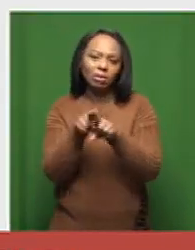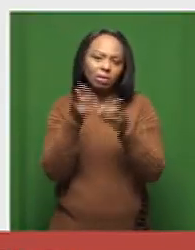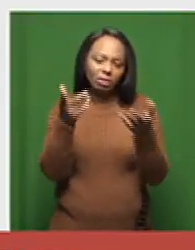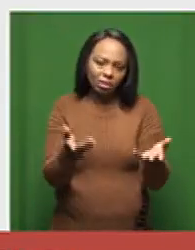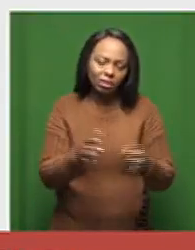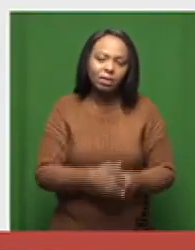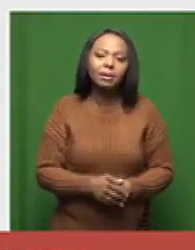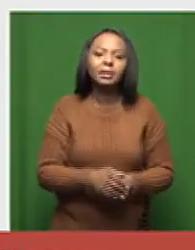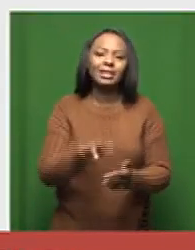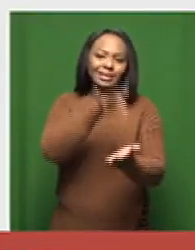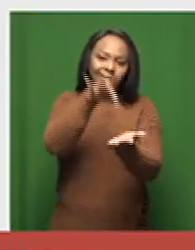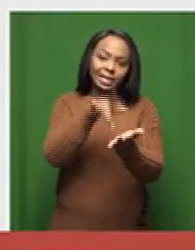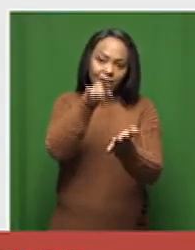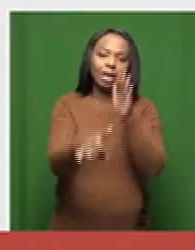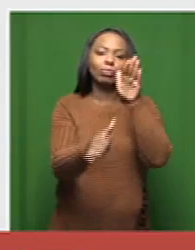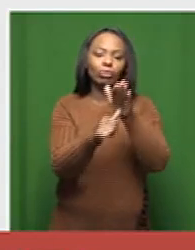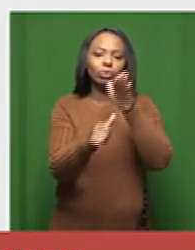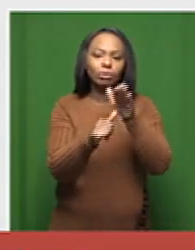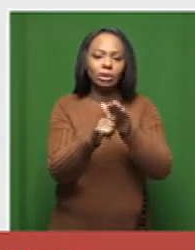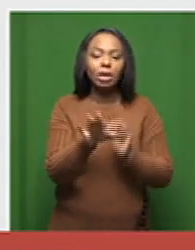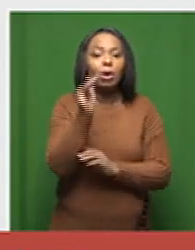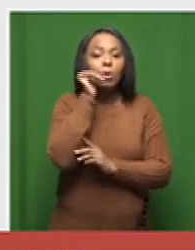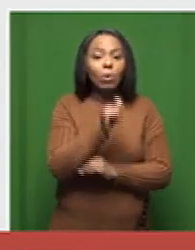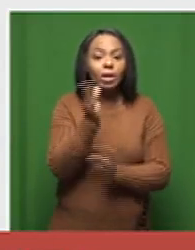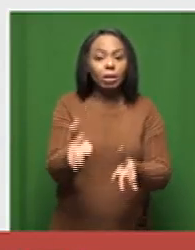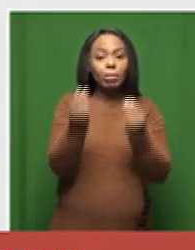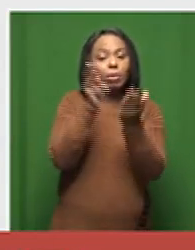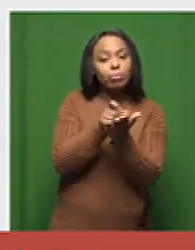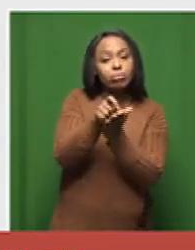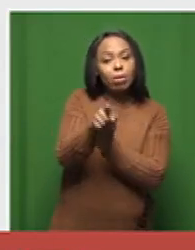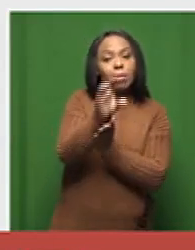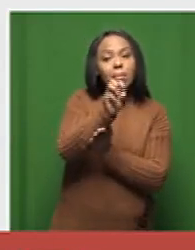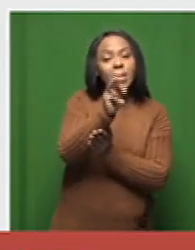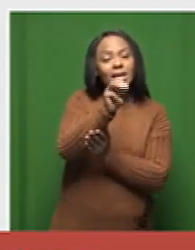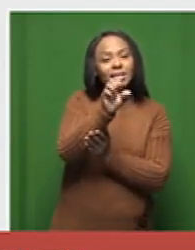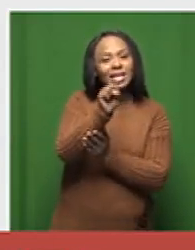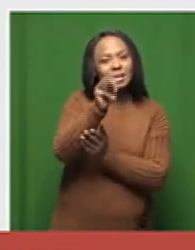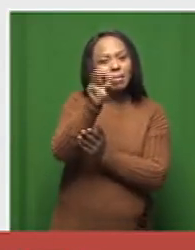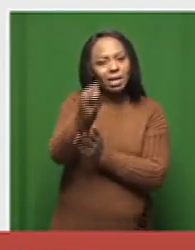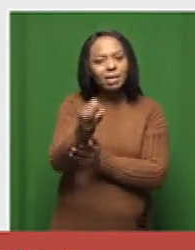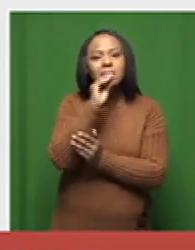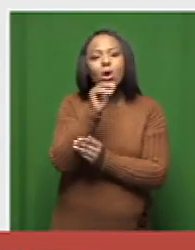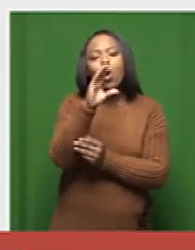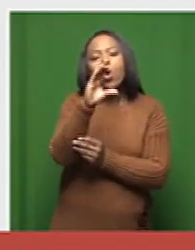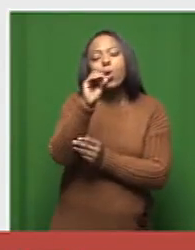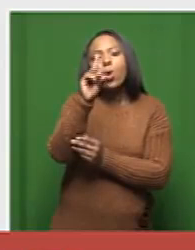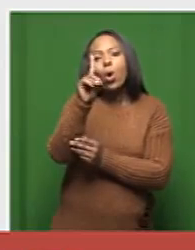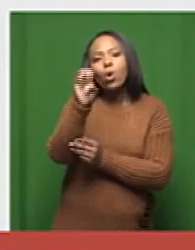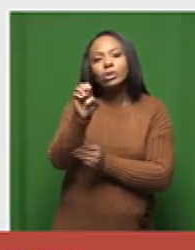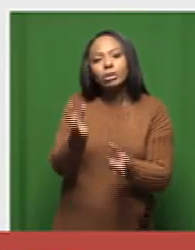and you receive there's a code that you receive as well with the time, you would go to the venue that you've been advised